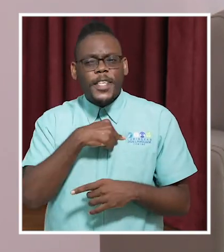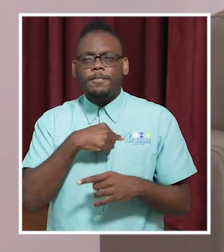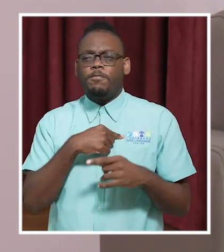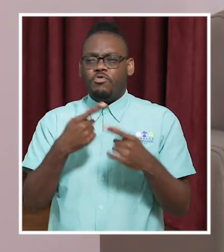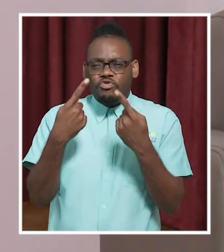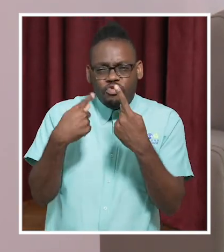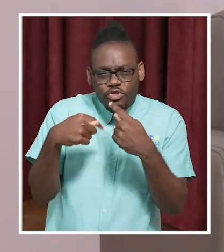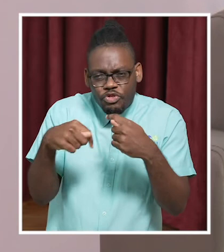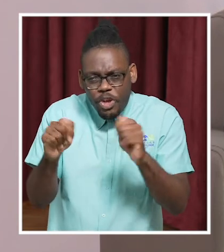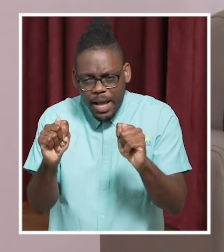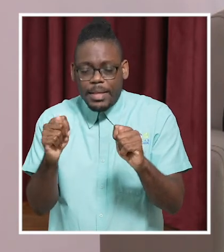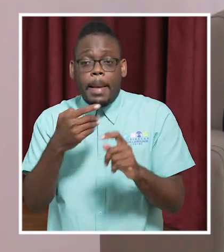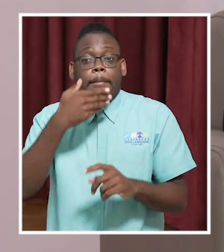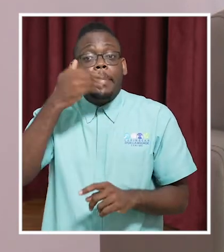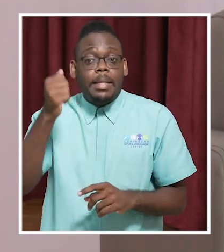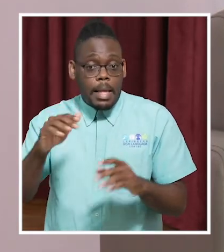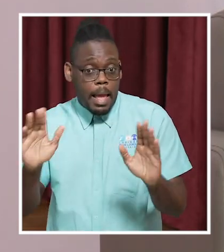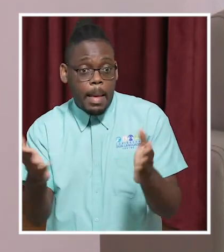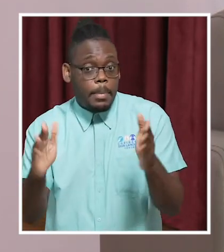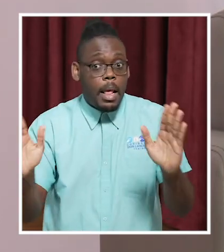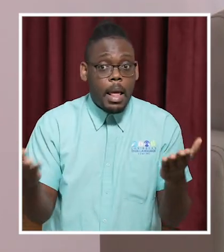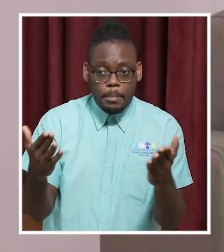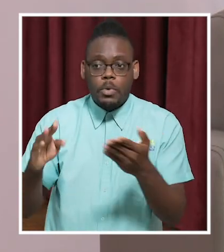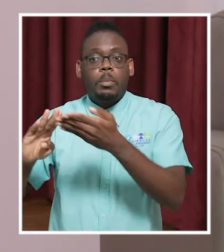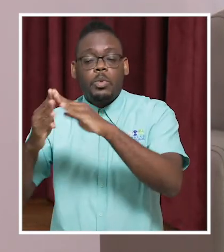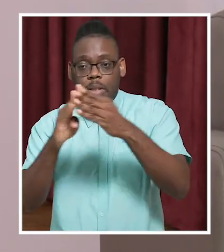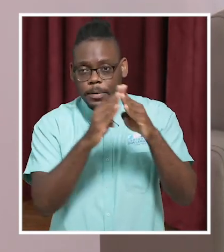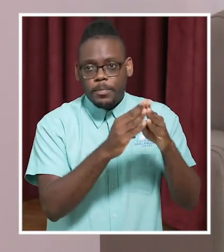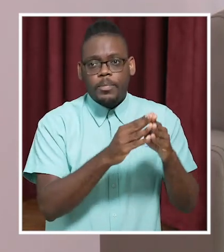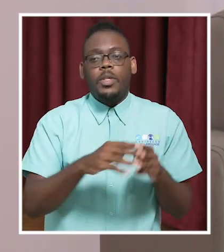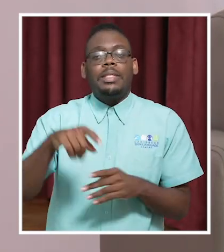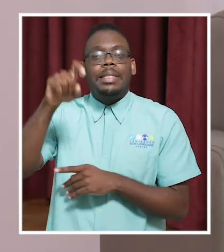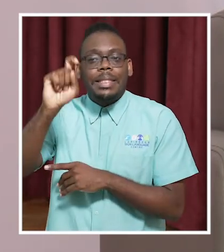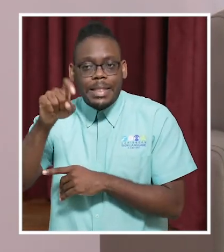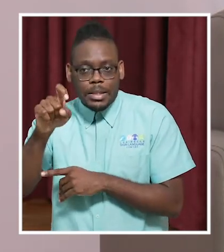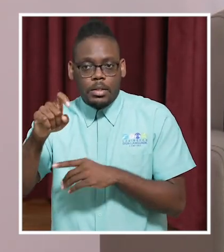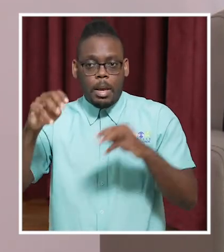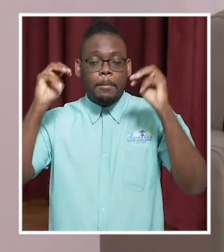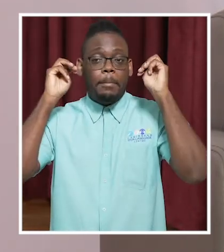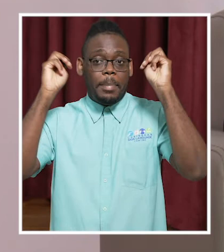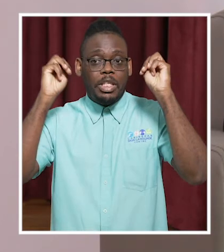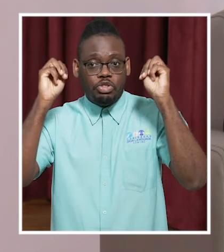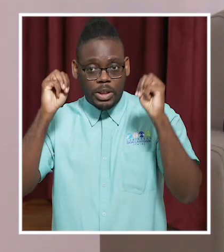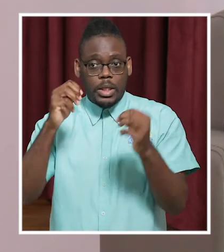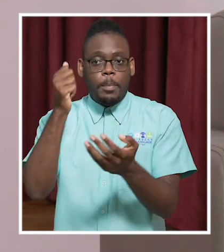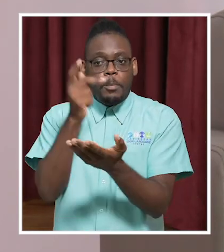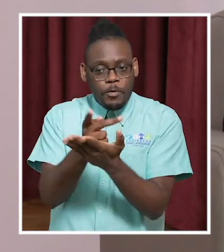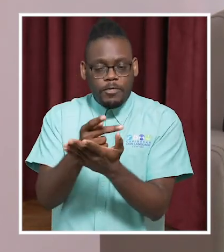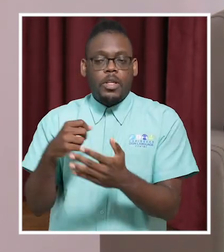we need the ministry's acknowledgement of that, which is through the